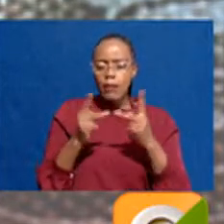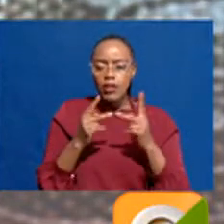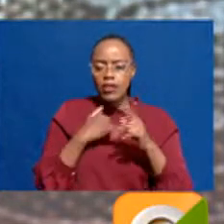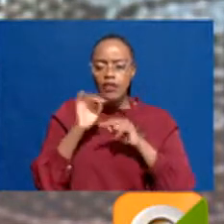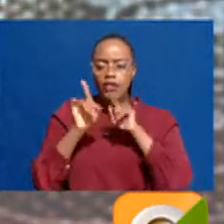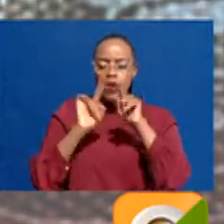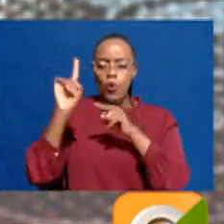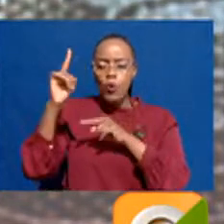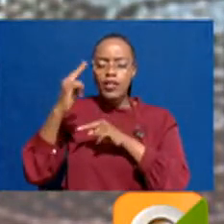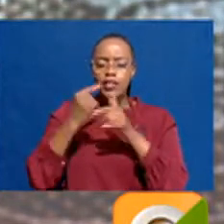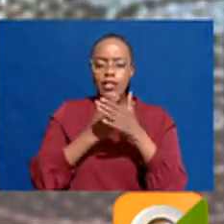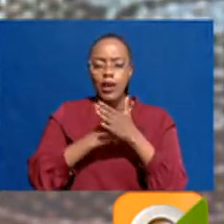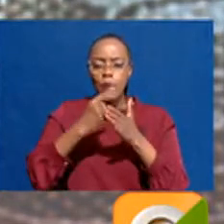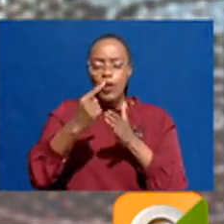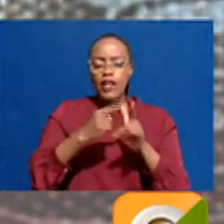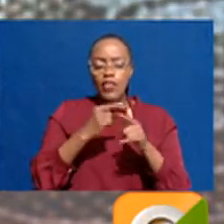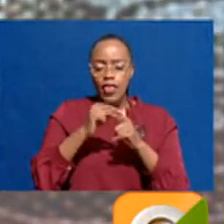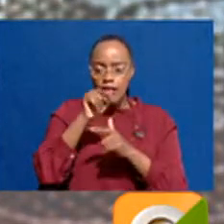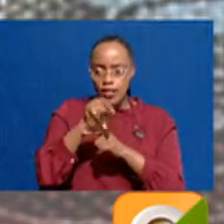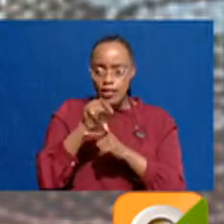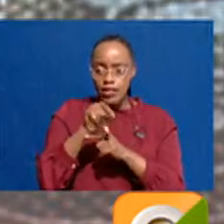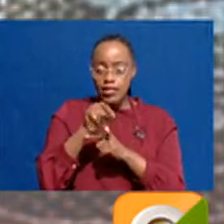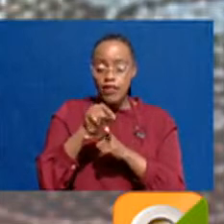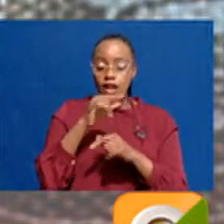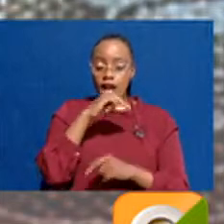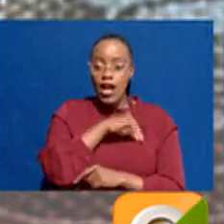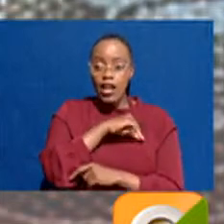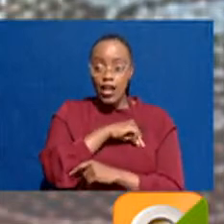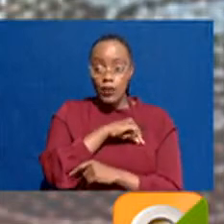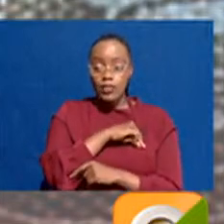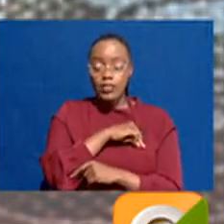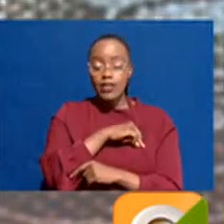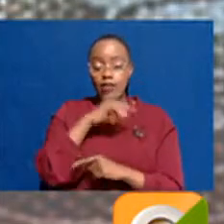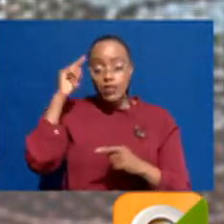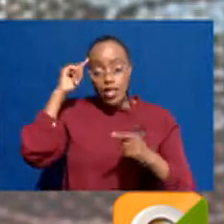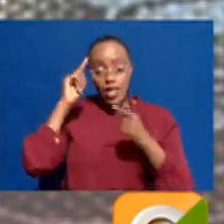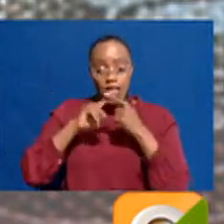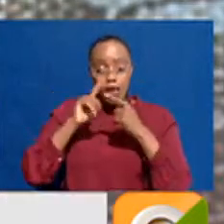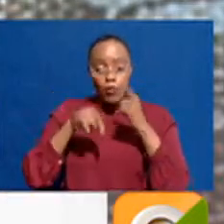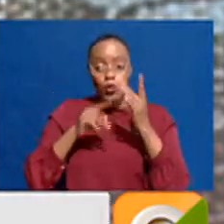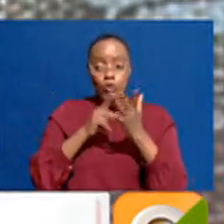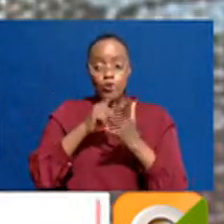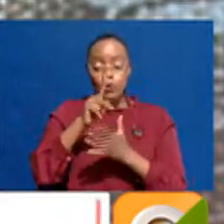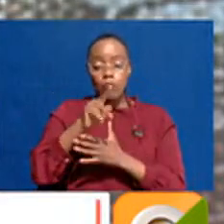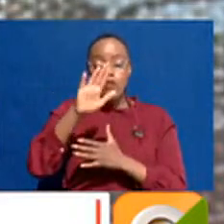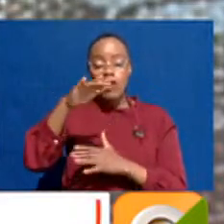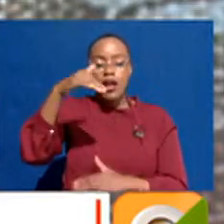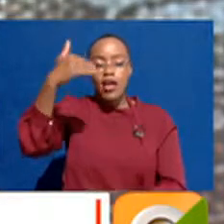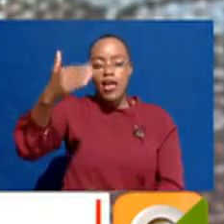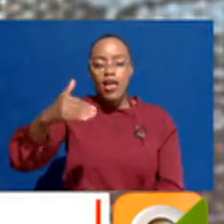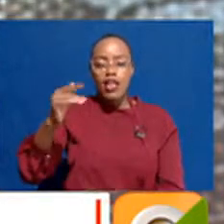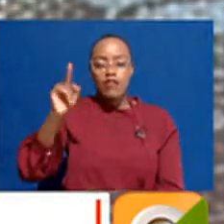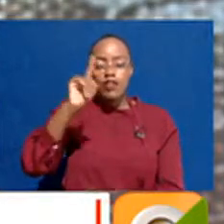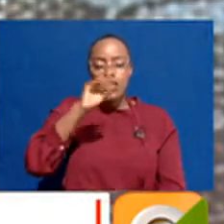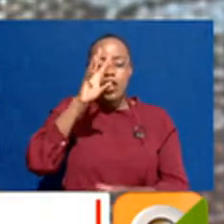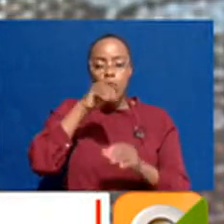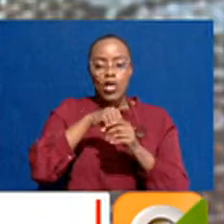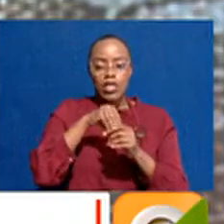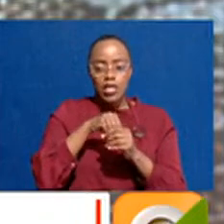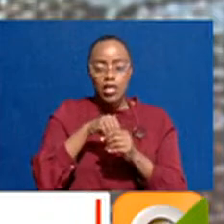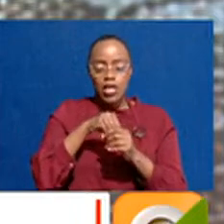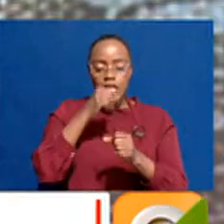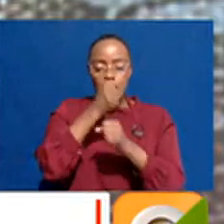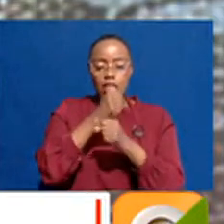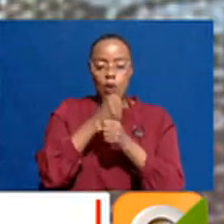travel once a week, that allowance is actually meant to pay for their day-to-day within